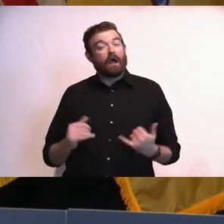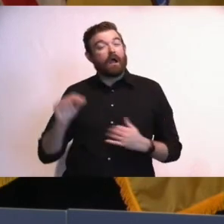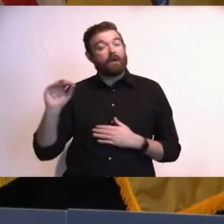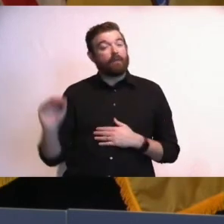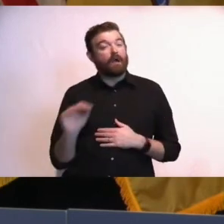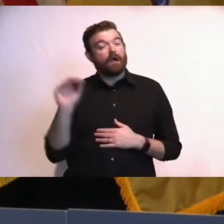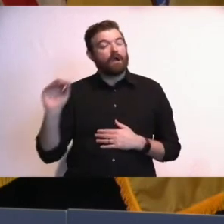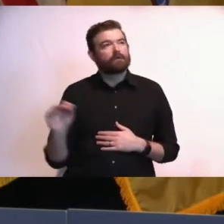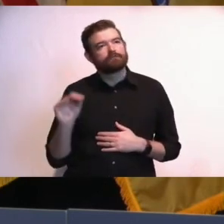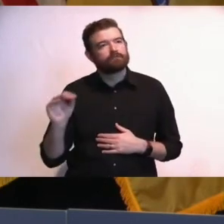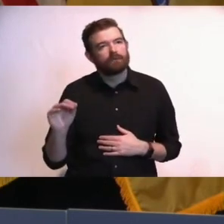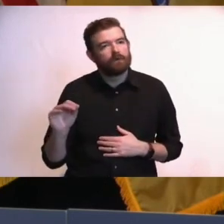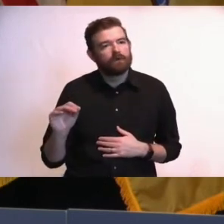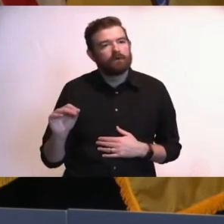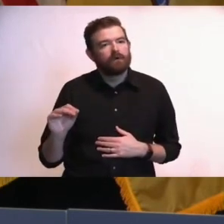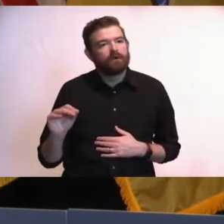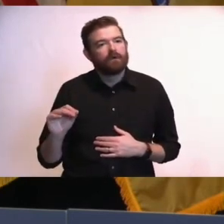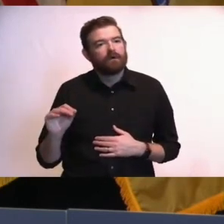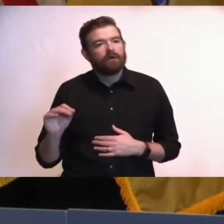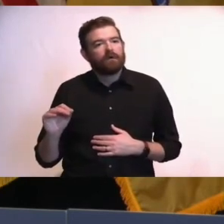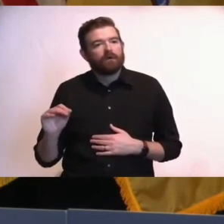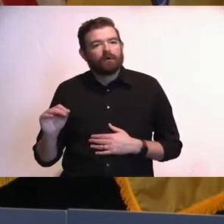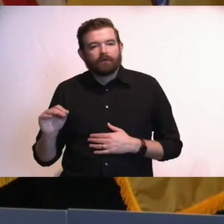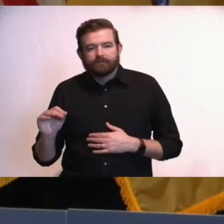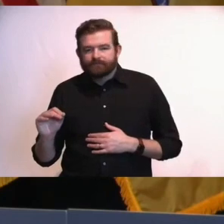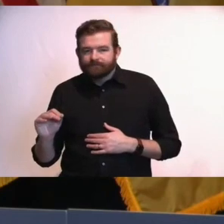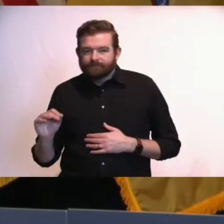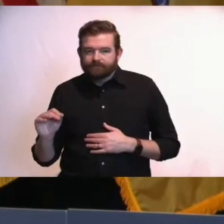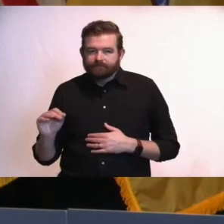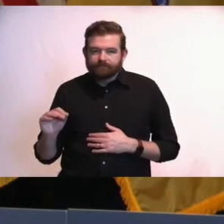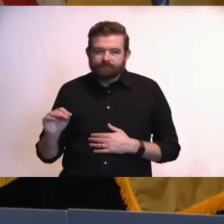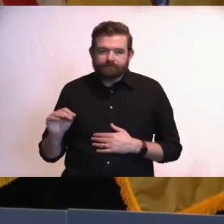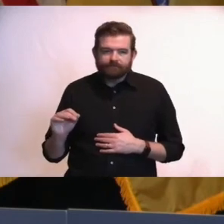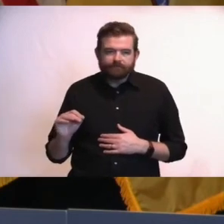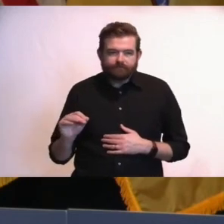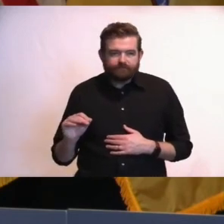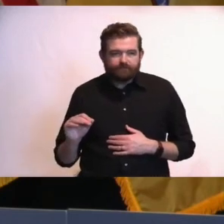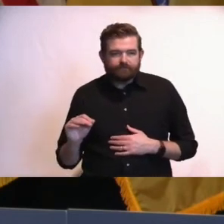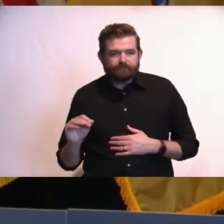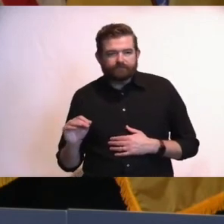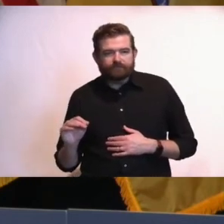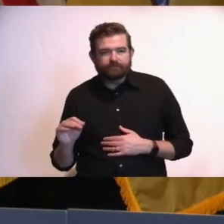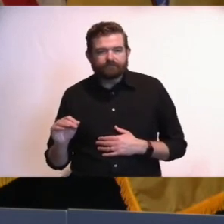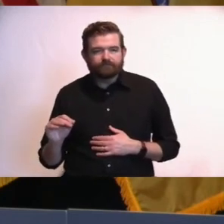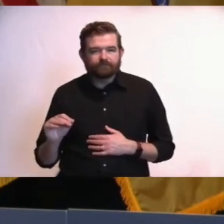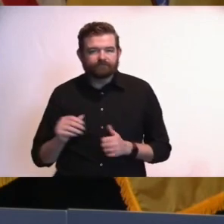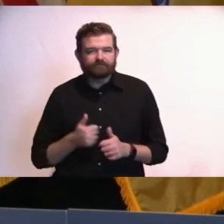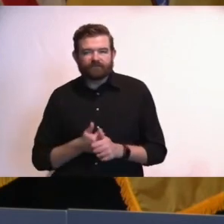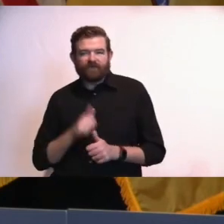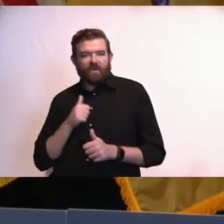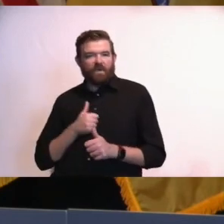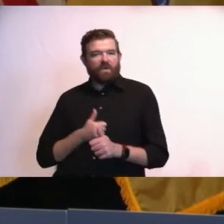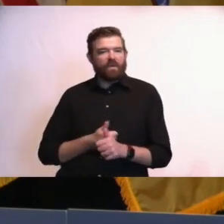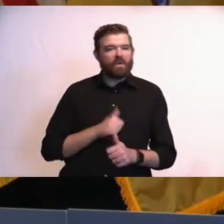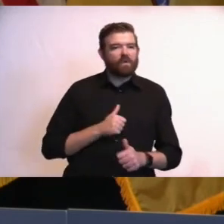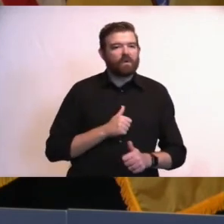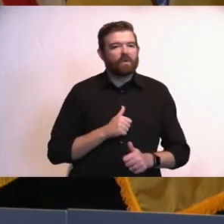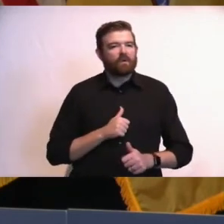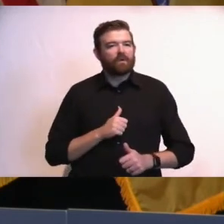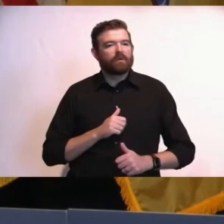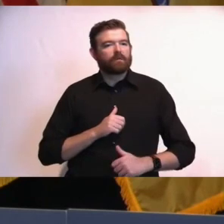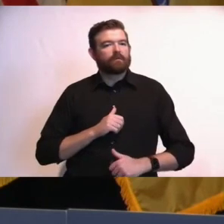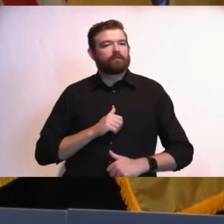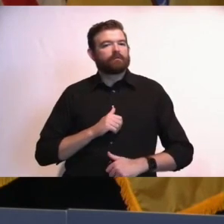of evasion of immunity, particularly related to more severe illnesses. So that's